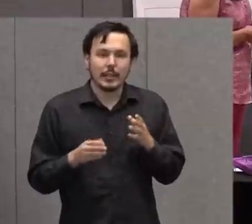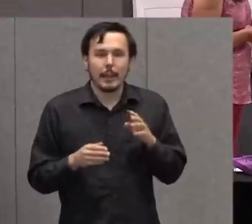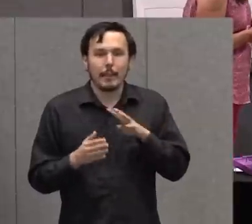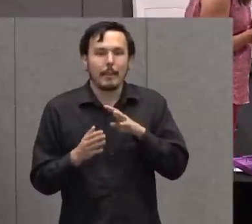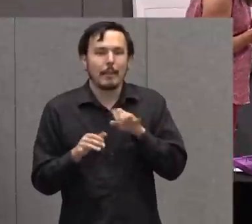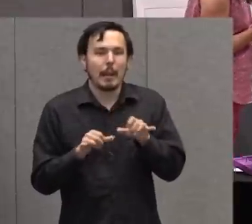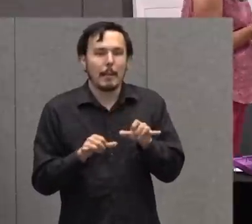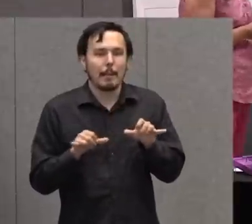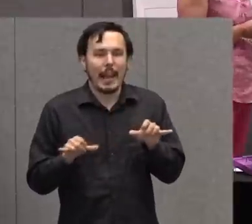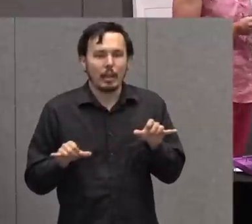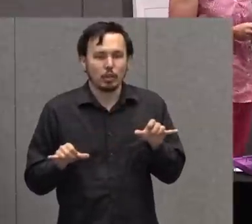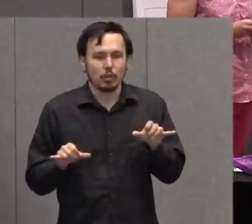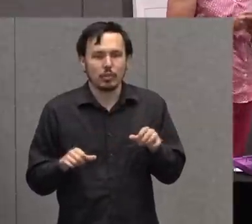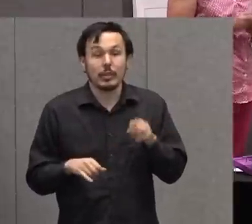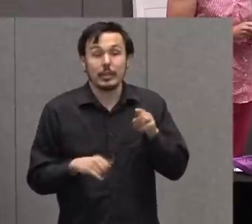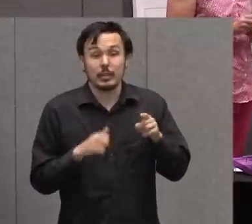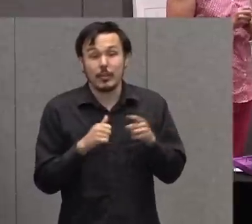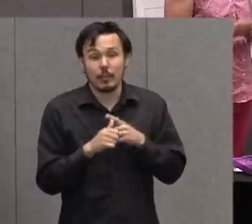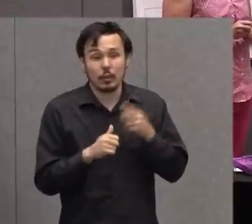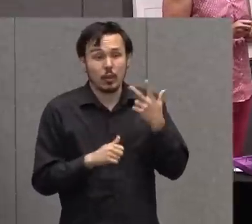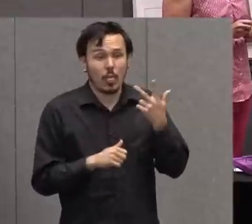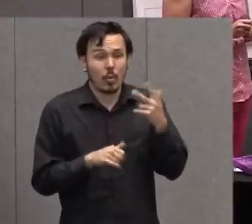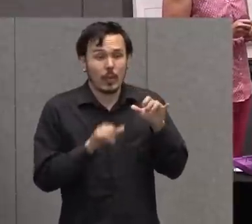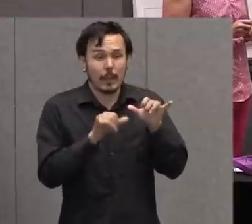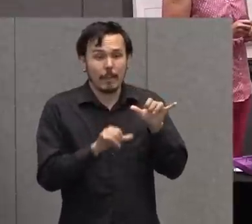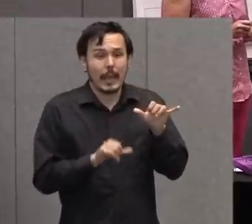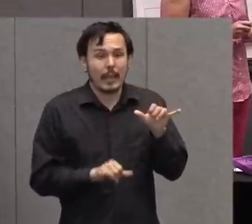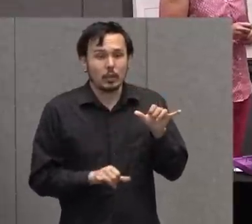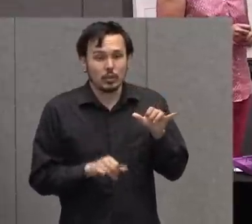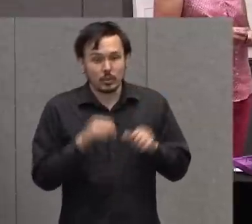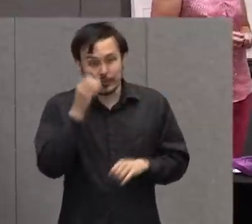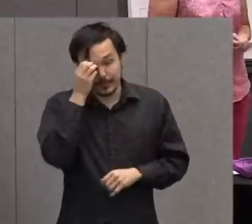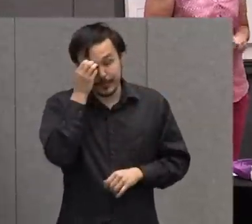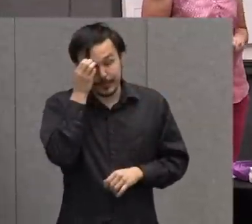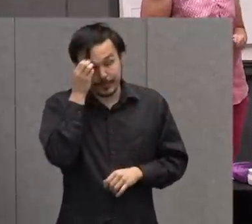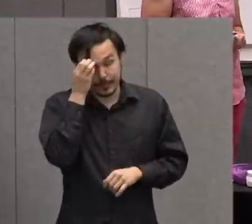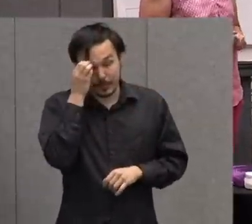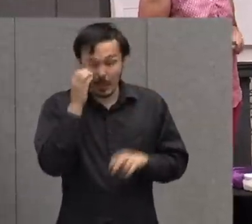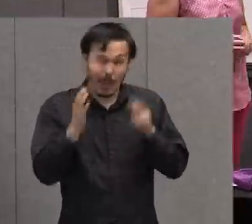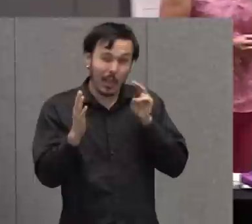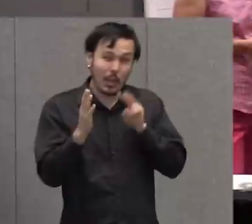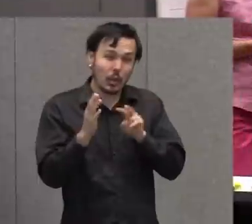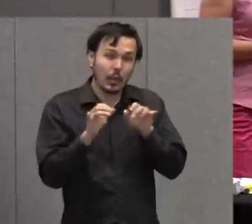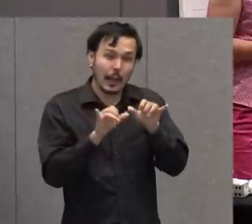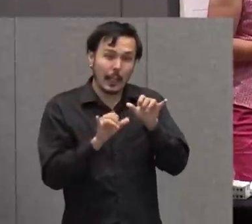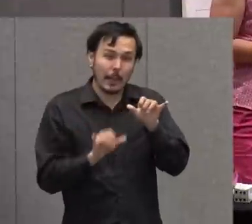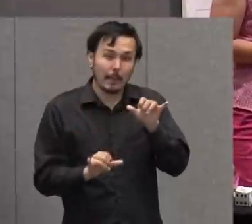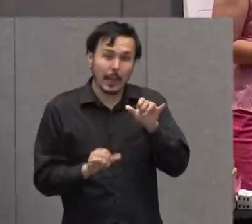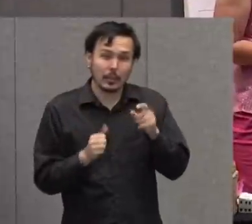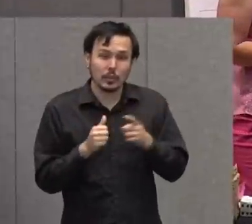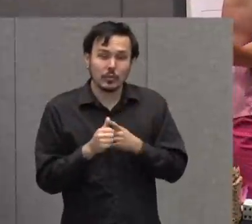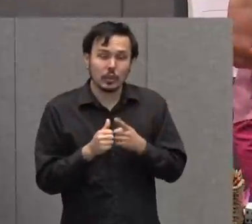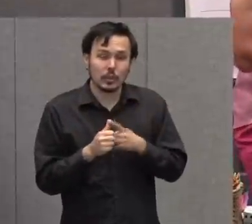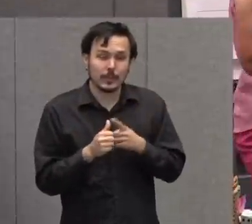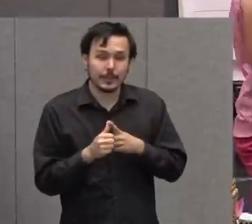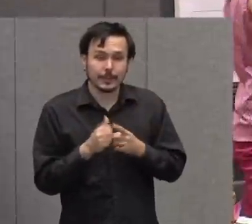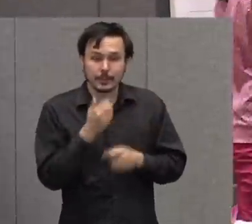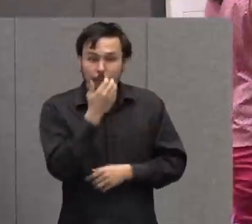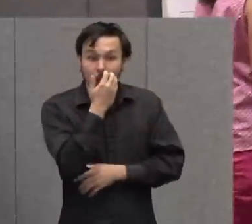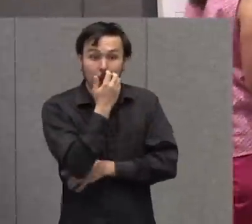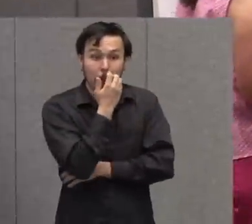patterns. Here are her first three patterns. So let's look at those patterns.